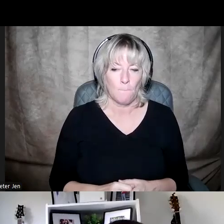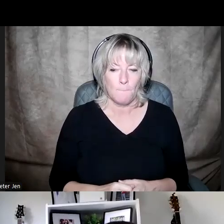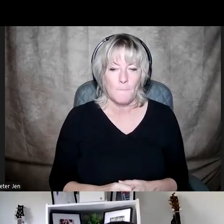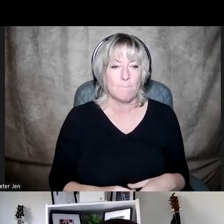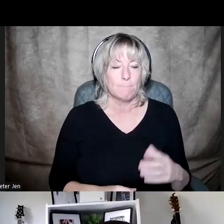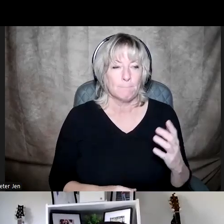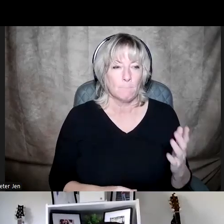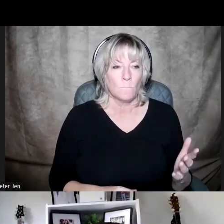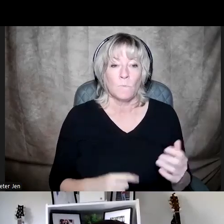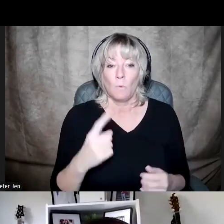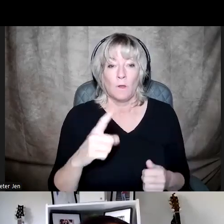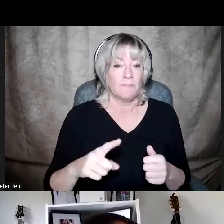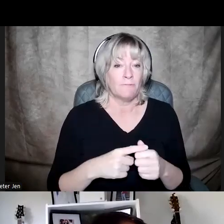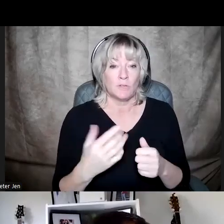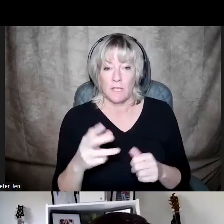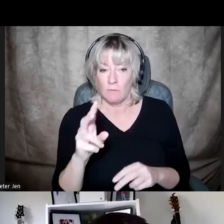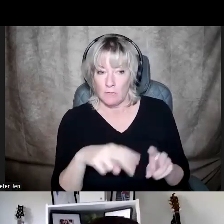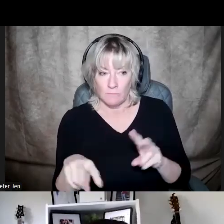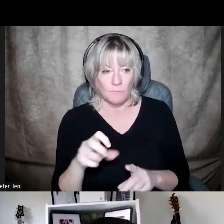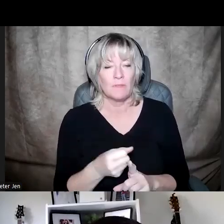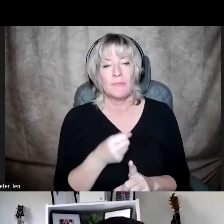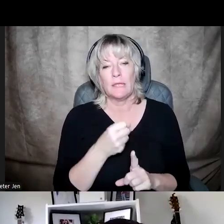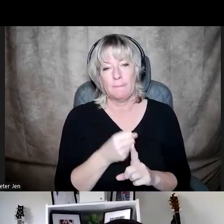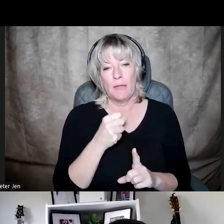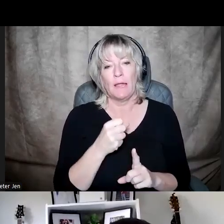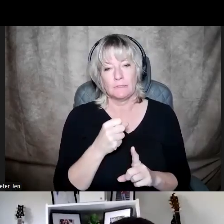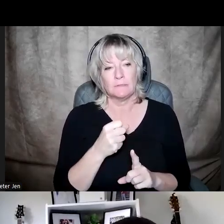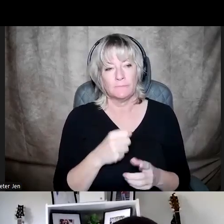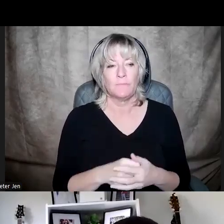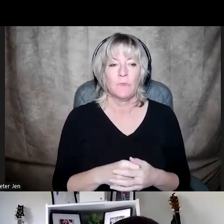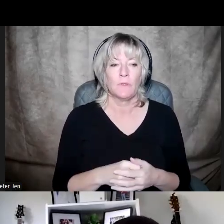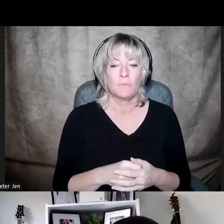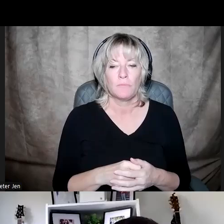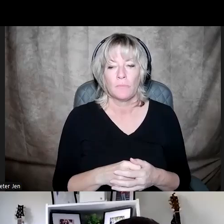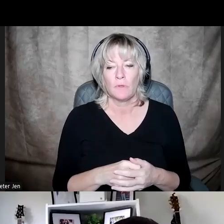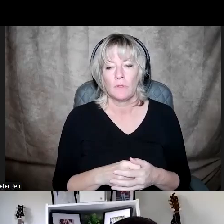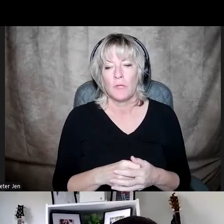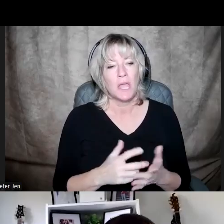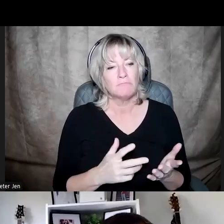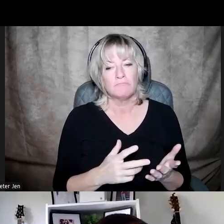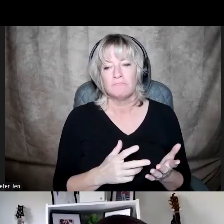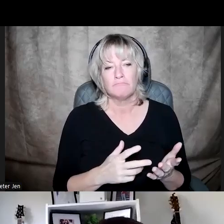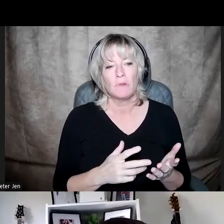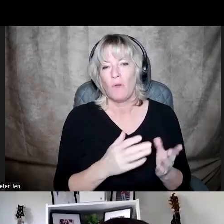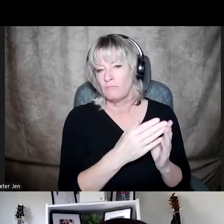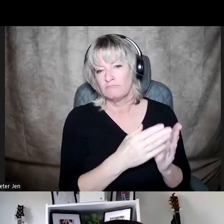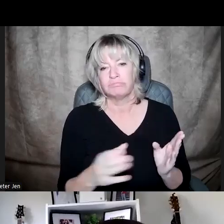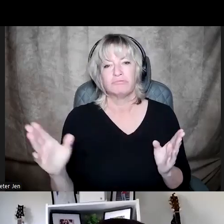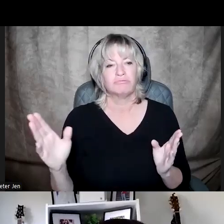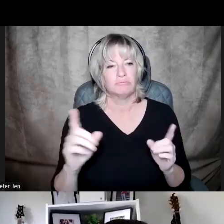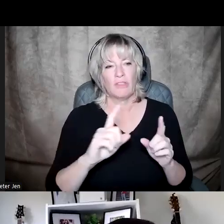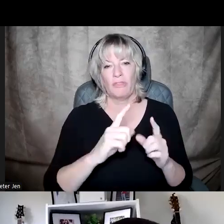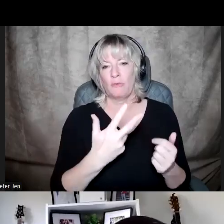Okay, so one of the first things we looked at was the impact of the crisis care that was being delivered. And I think it's pretty fair to say across all of those three different